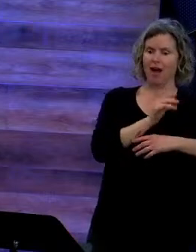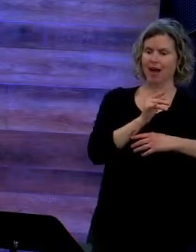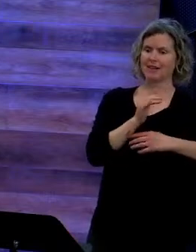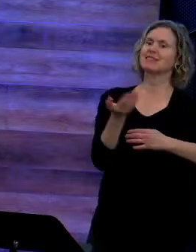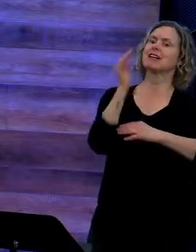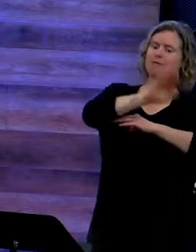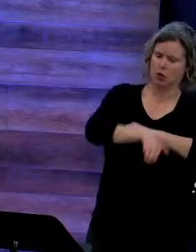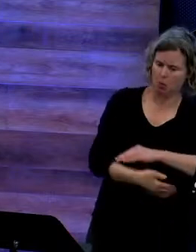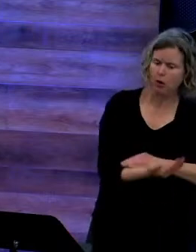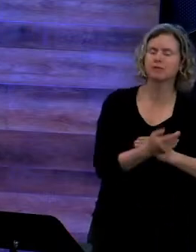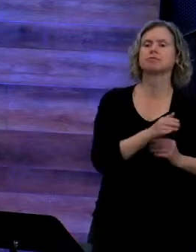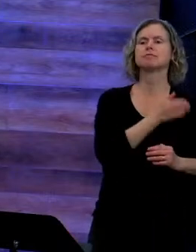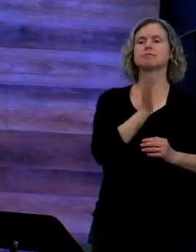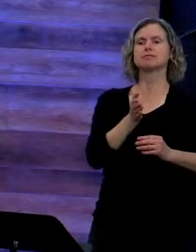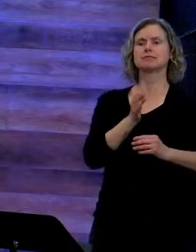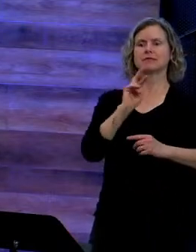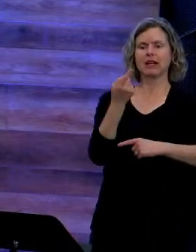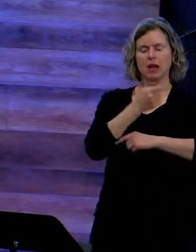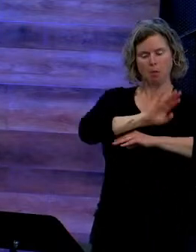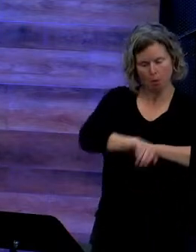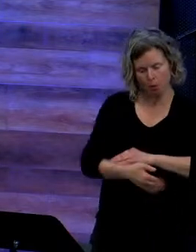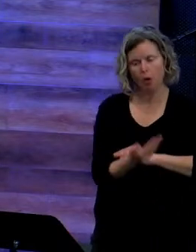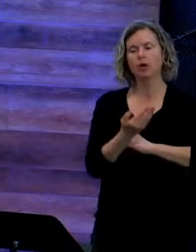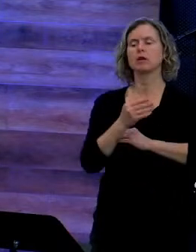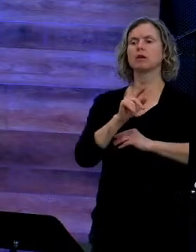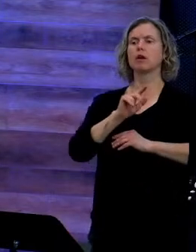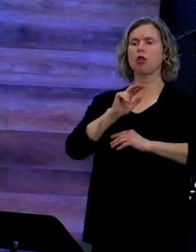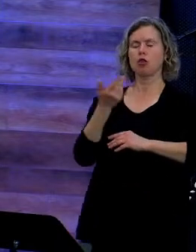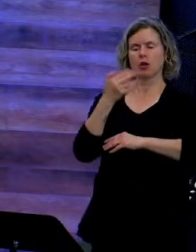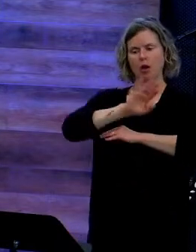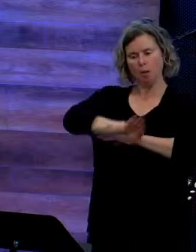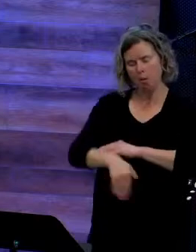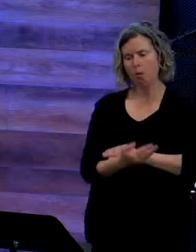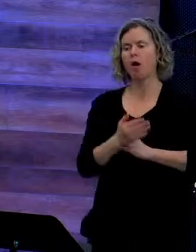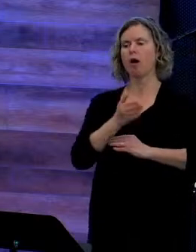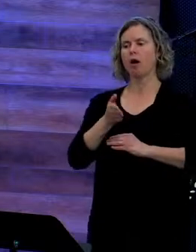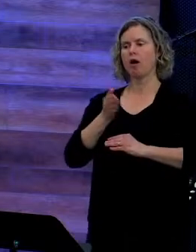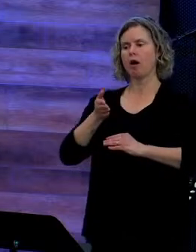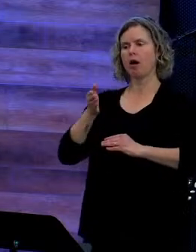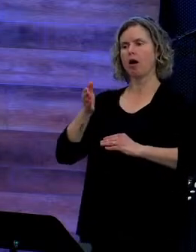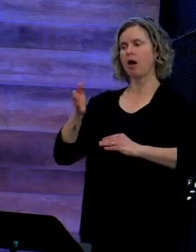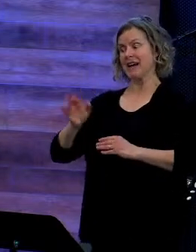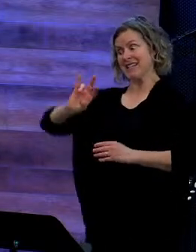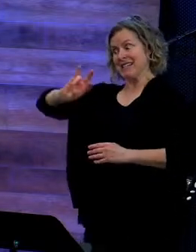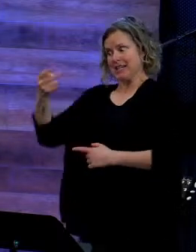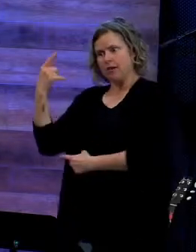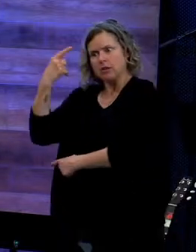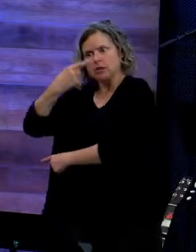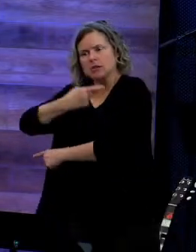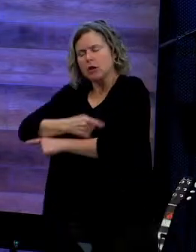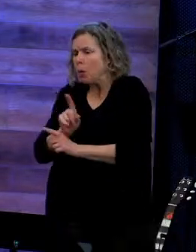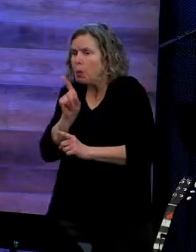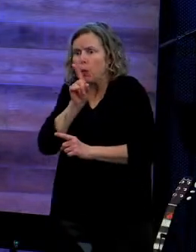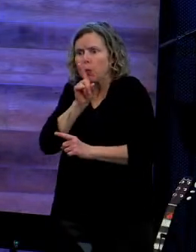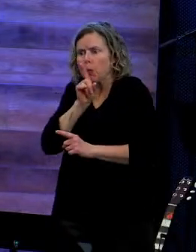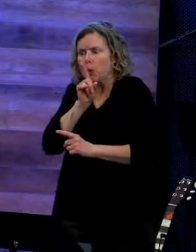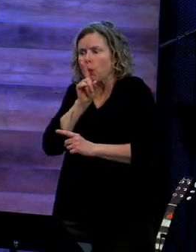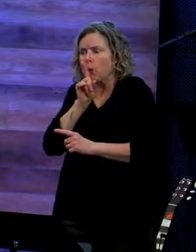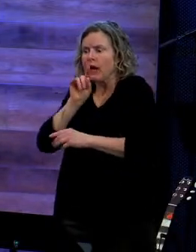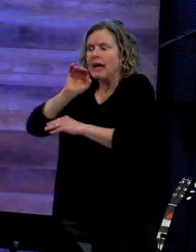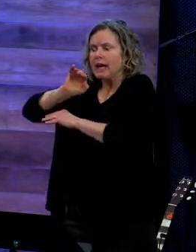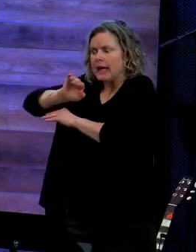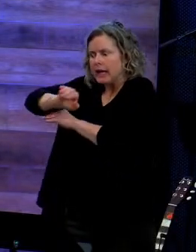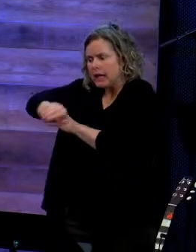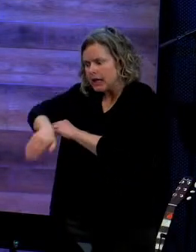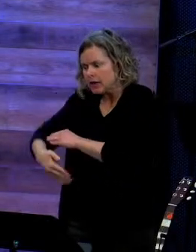day, God does nothing. And then there's no evening and there's morning. It's almost like the day